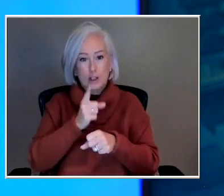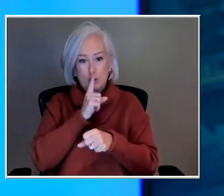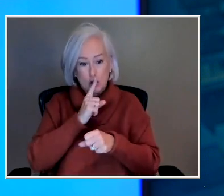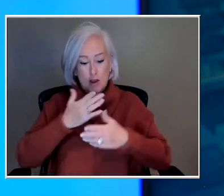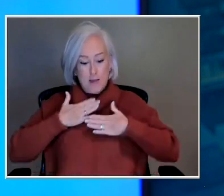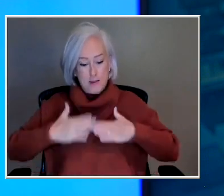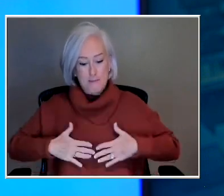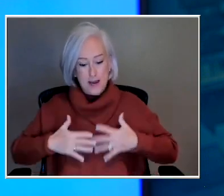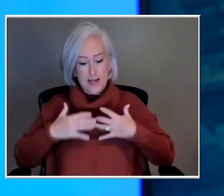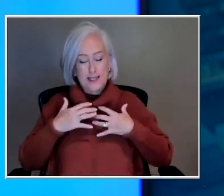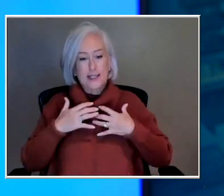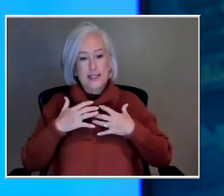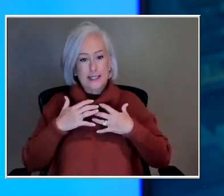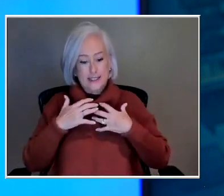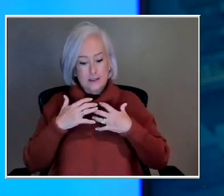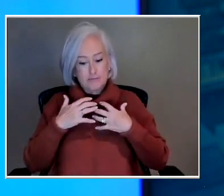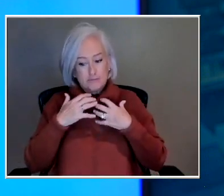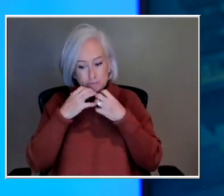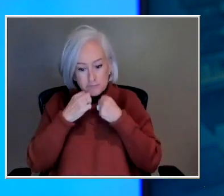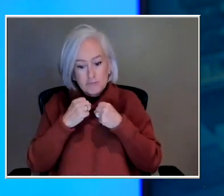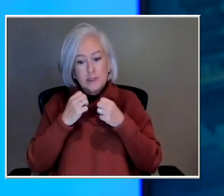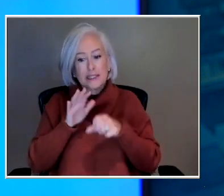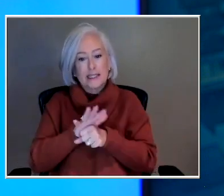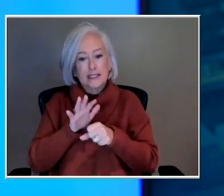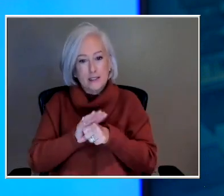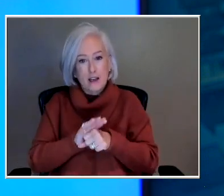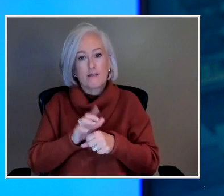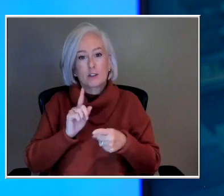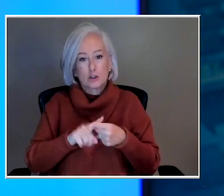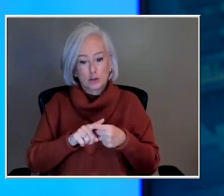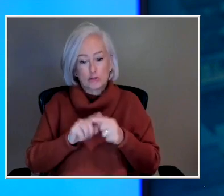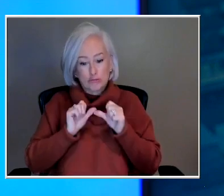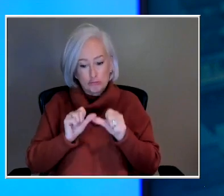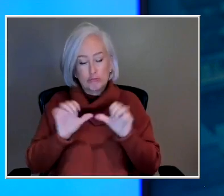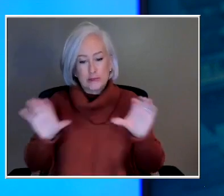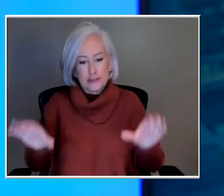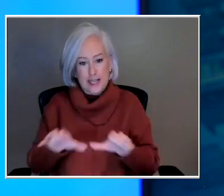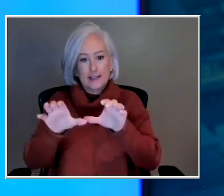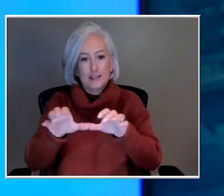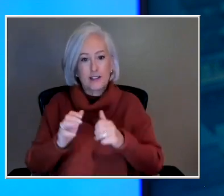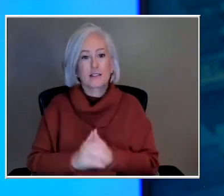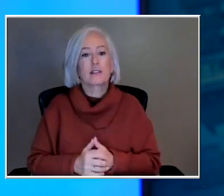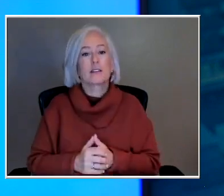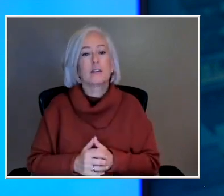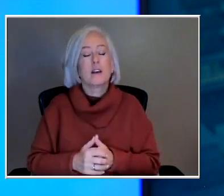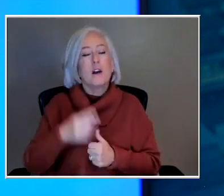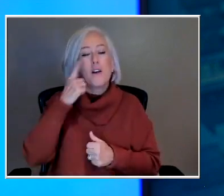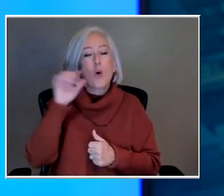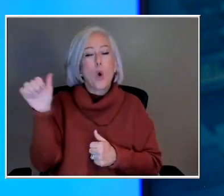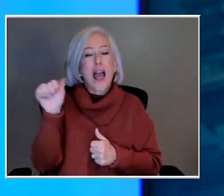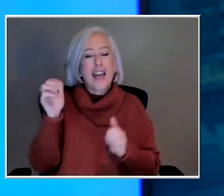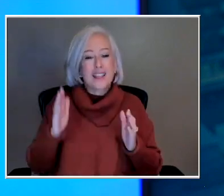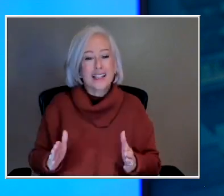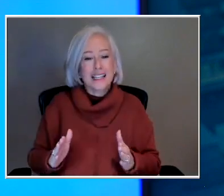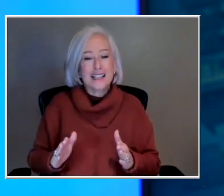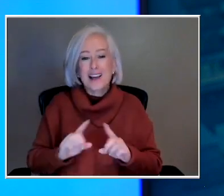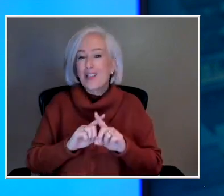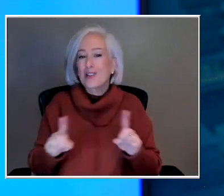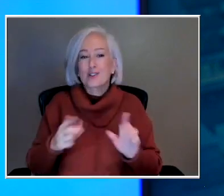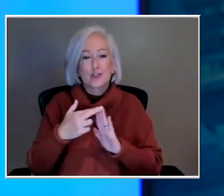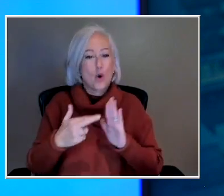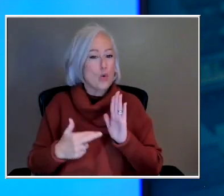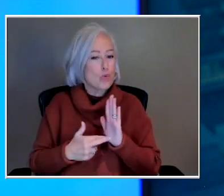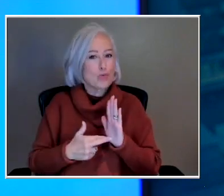of trickle down into the protein and carbohydrate needs. When it comes to athletes, there's really no role for low carb in an athletic